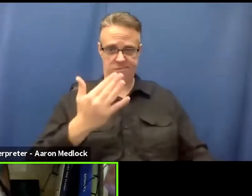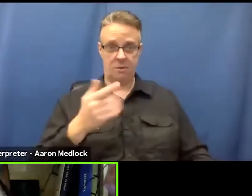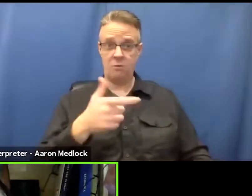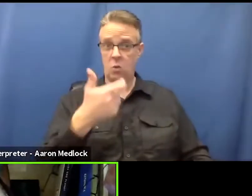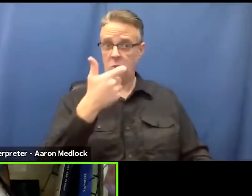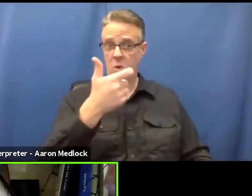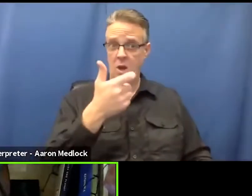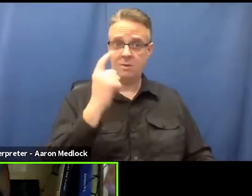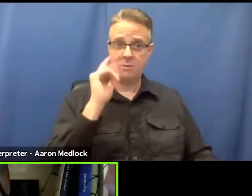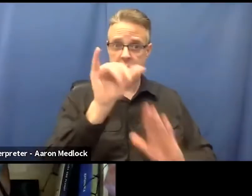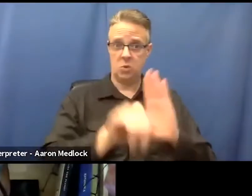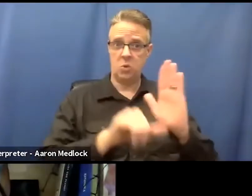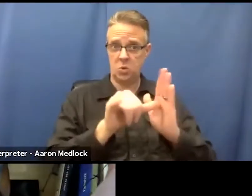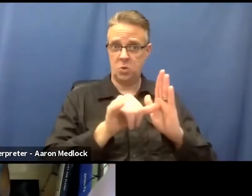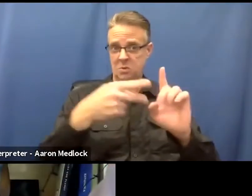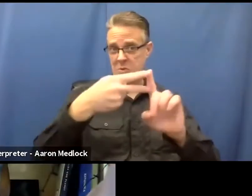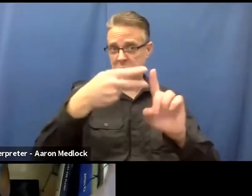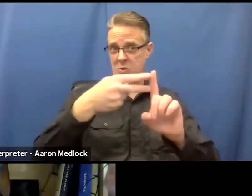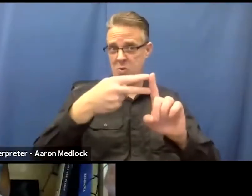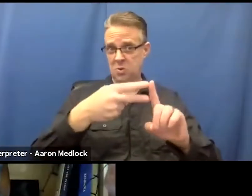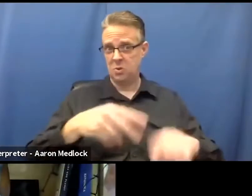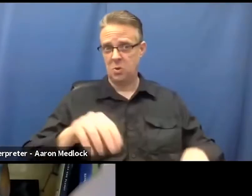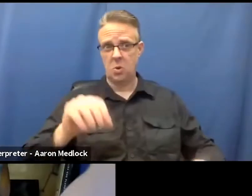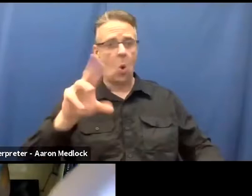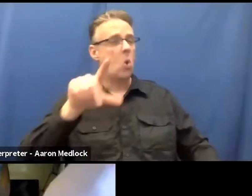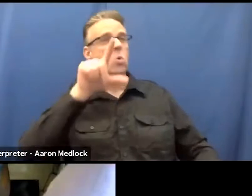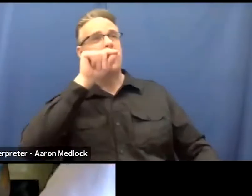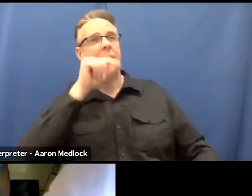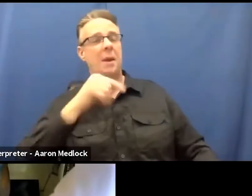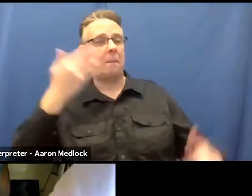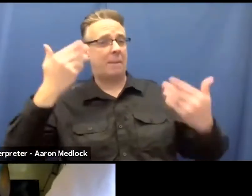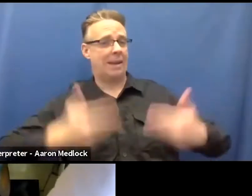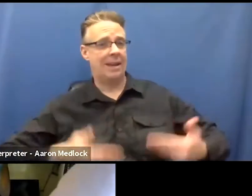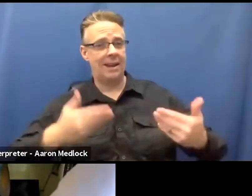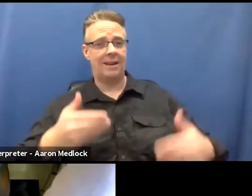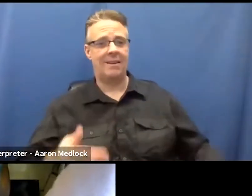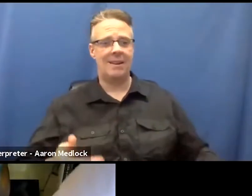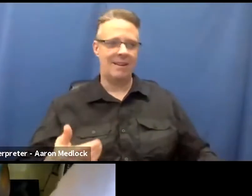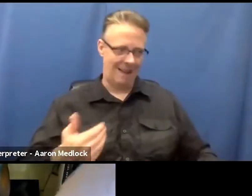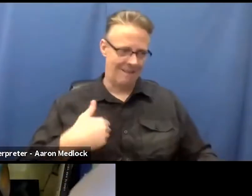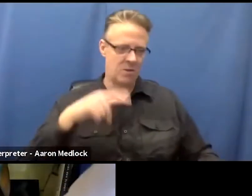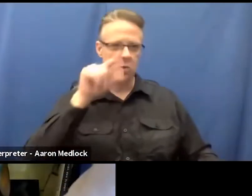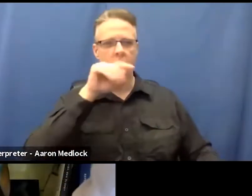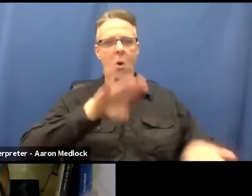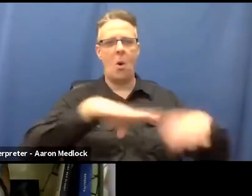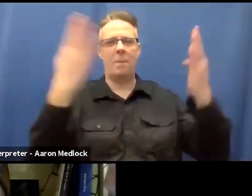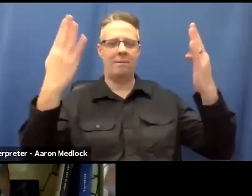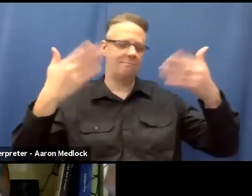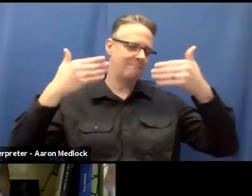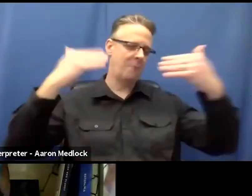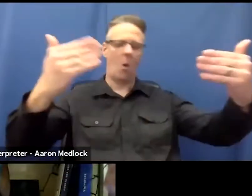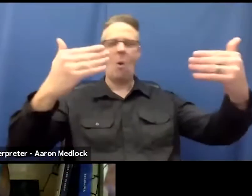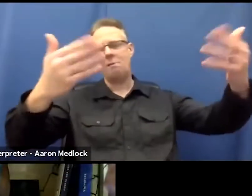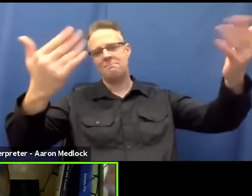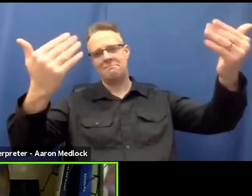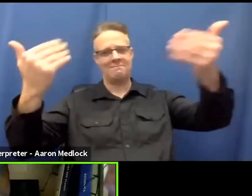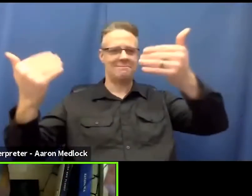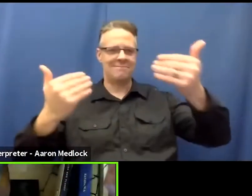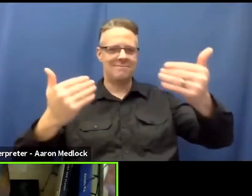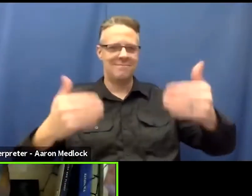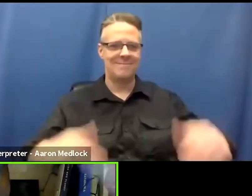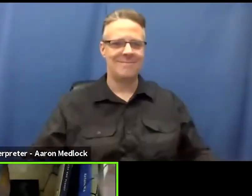on the YouTube. Okay. Or tweet me. Or tweet. I've got Twitter open. Tweet me at